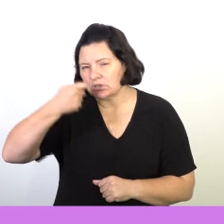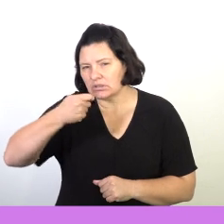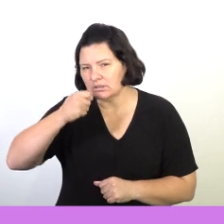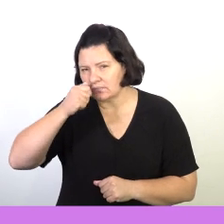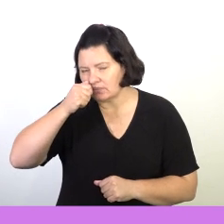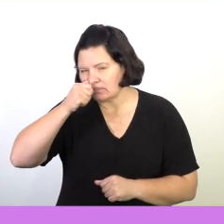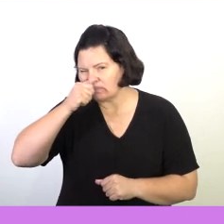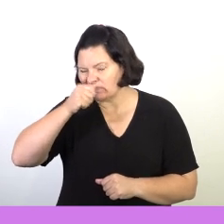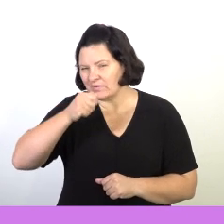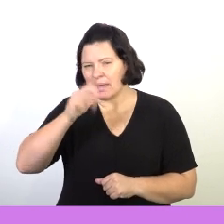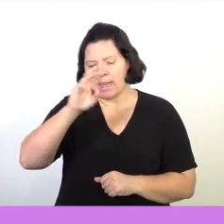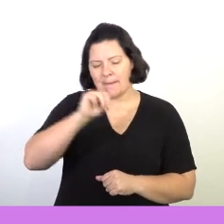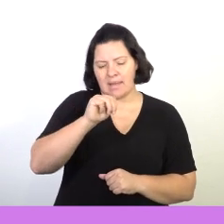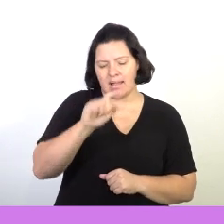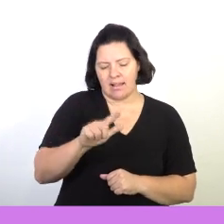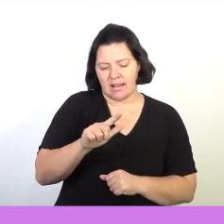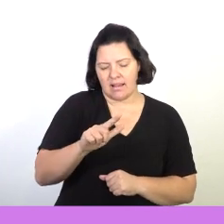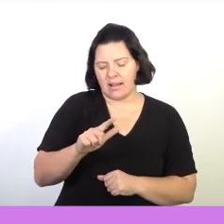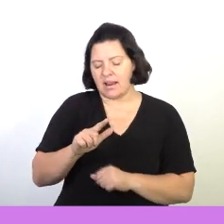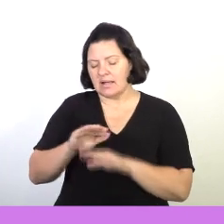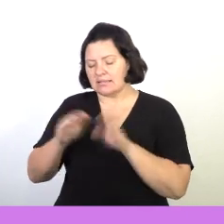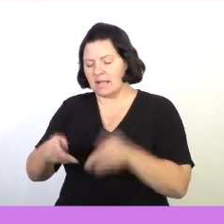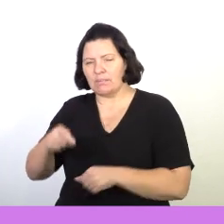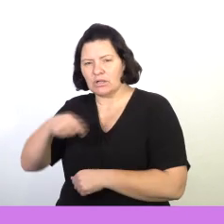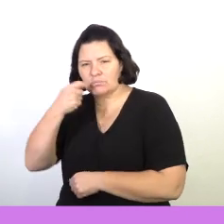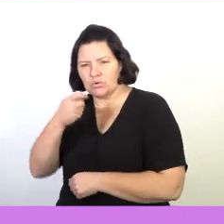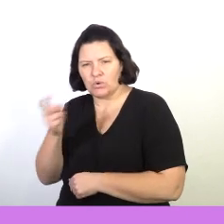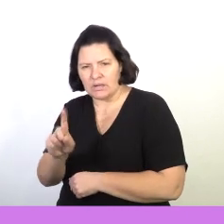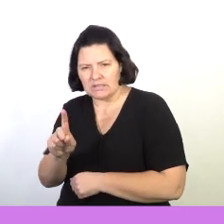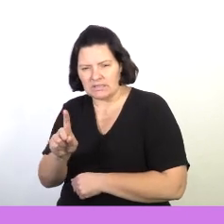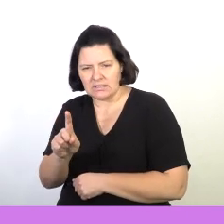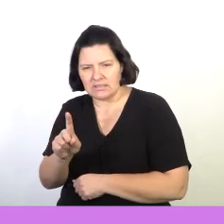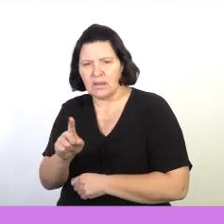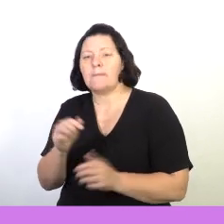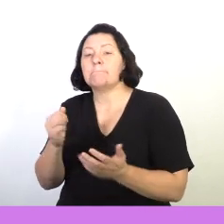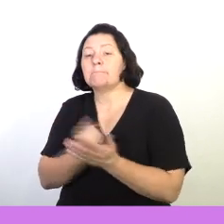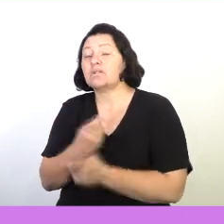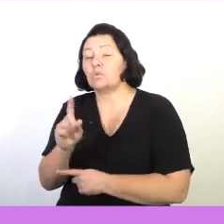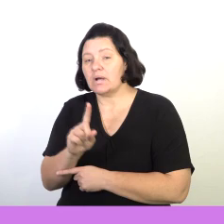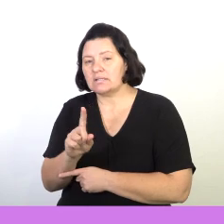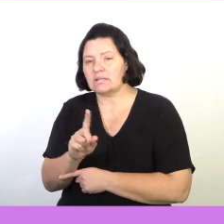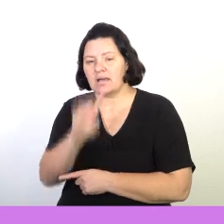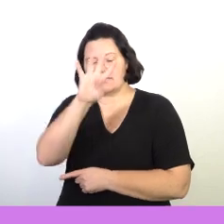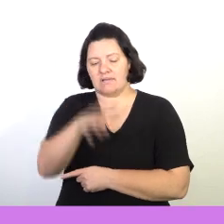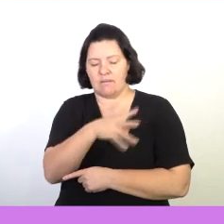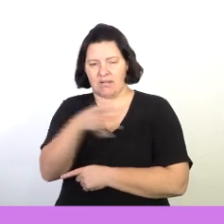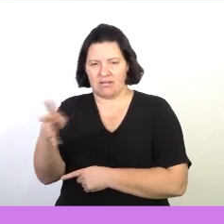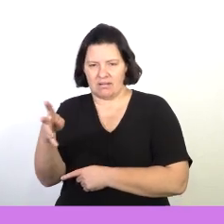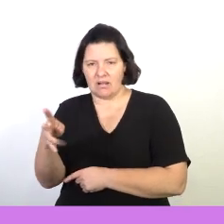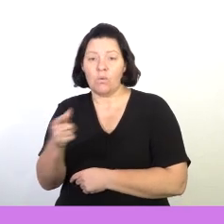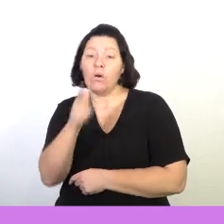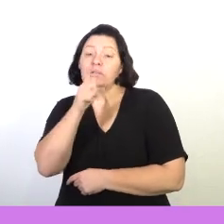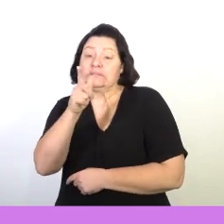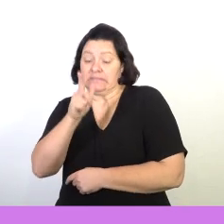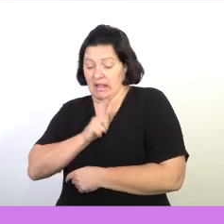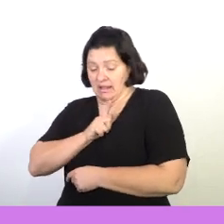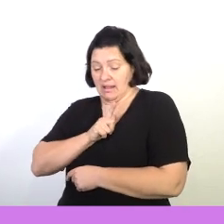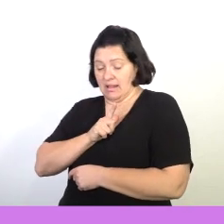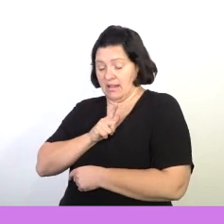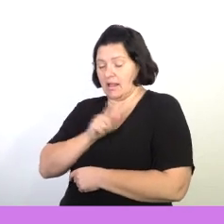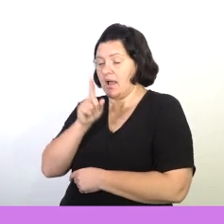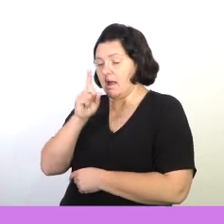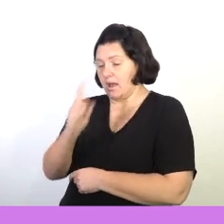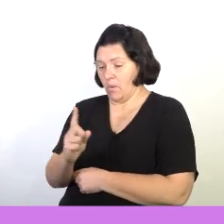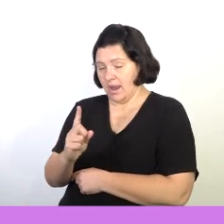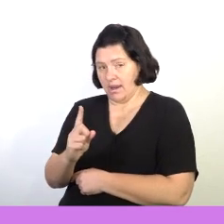tablespoons. What is the relationship of milliliter and a tablespoon? We then have to go to the table. We were